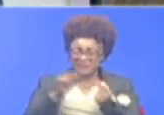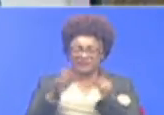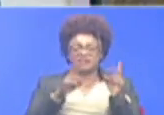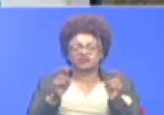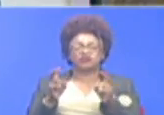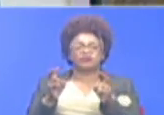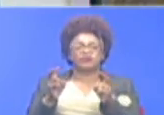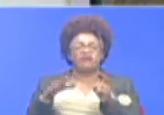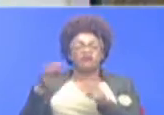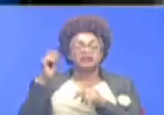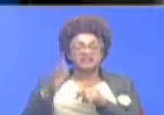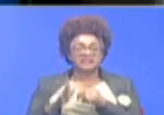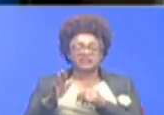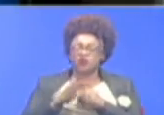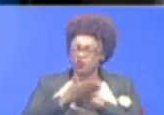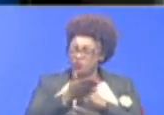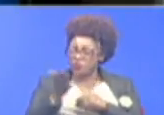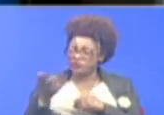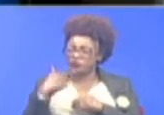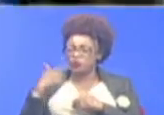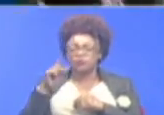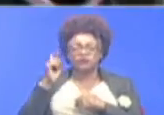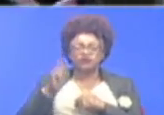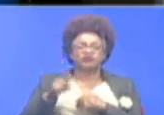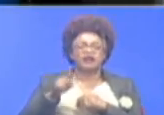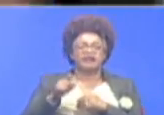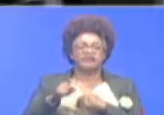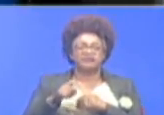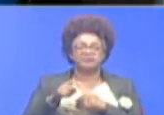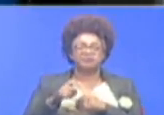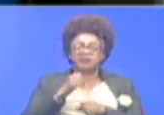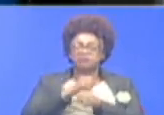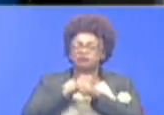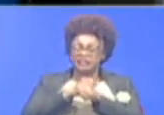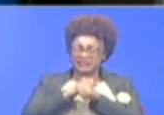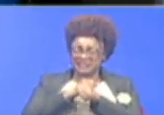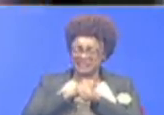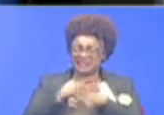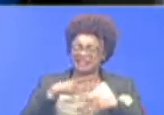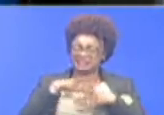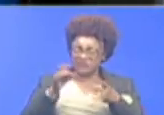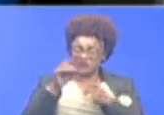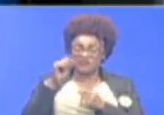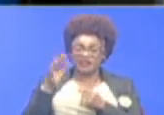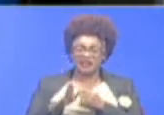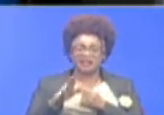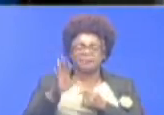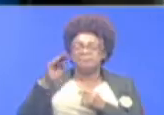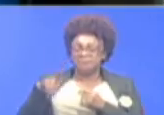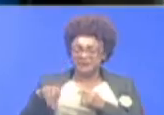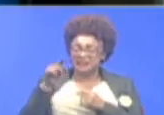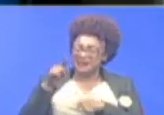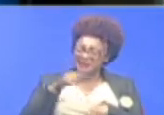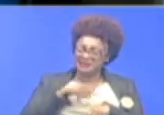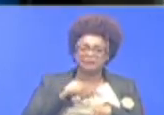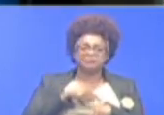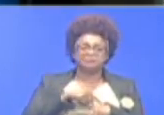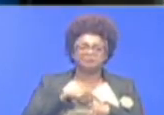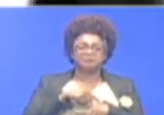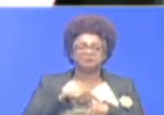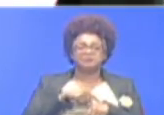for Kenyans. And those who were supposed to be protecting the interests of Kenyans, that is the MPs at that time,